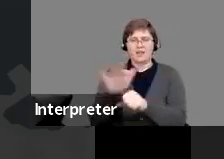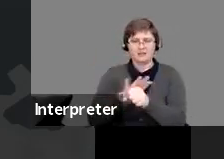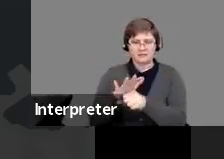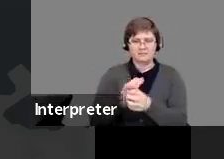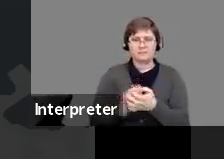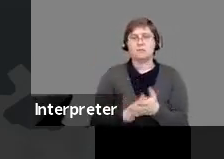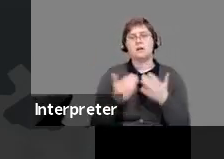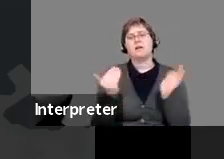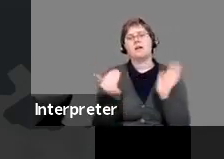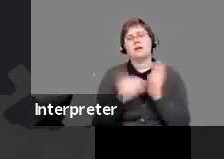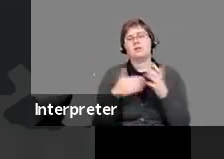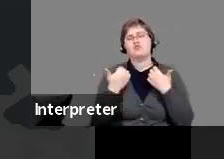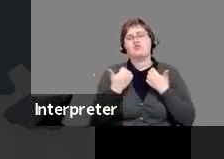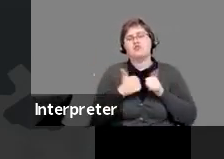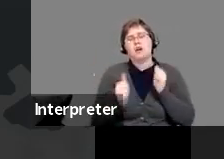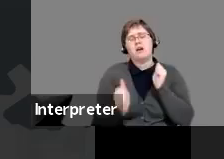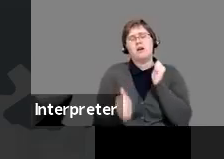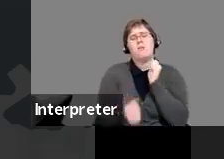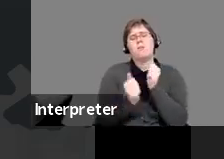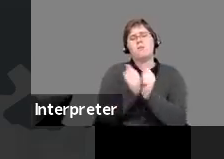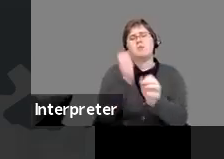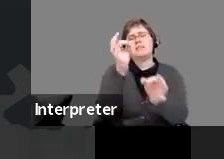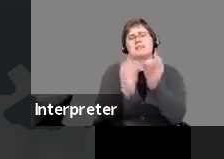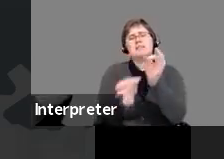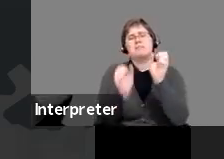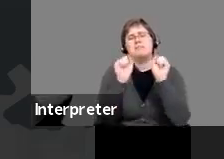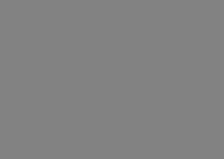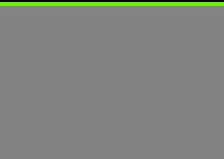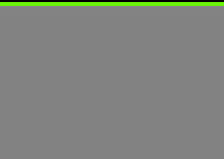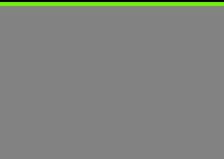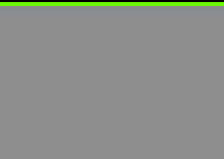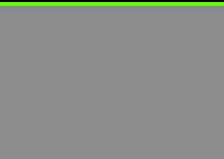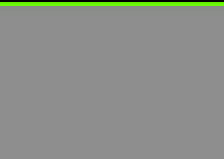we're trying to make this as simple as possible for the community.